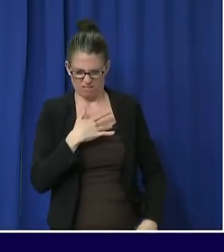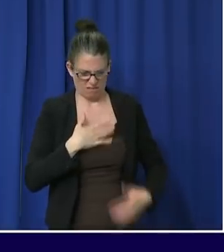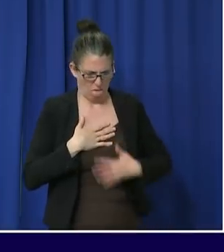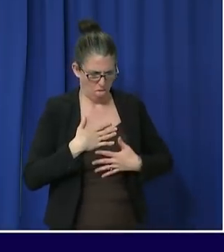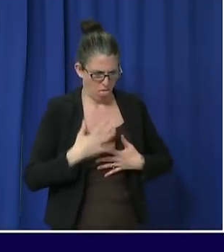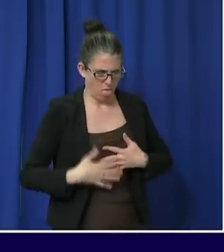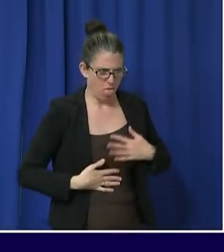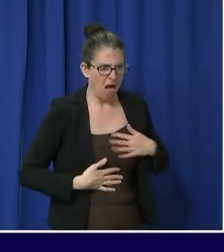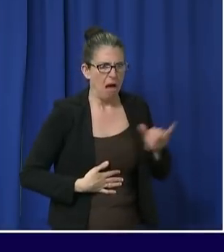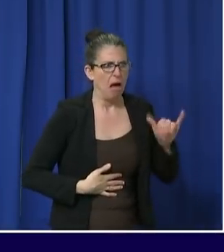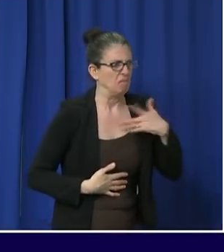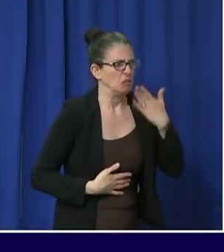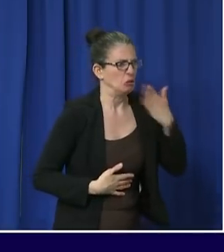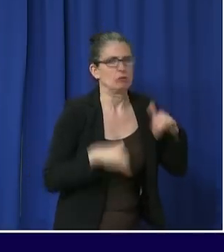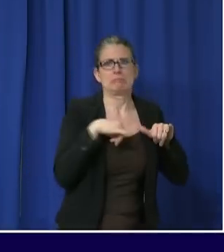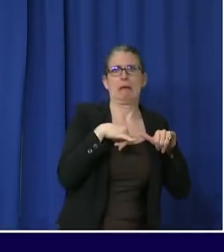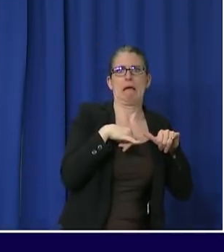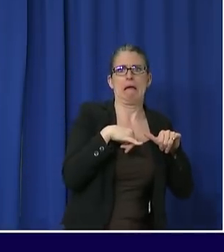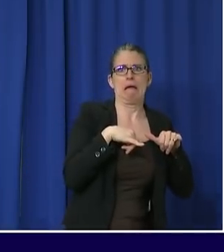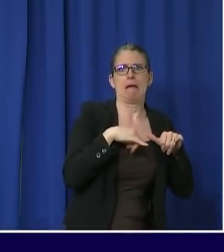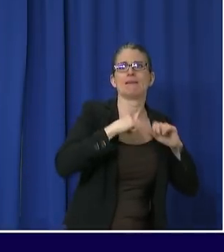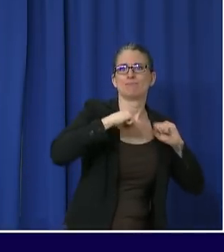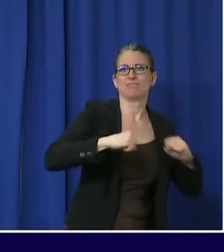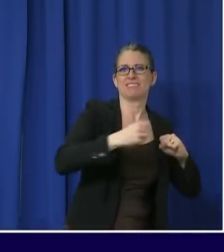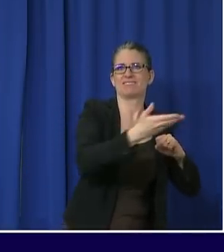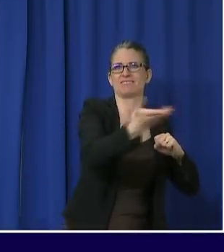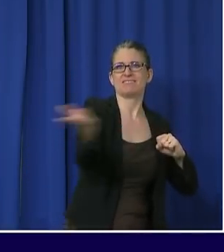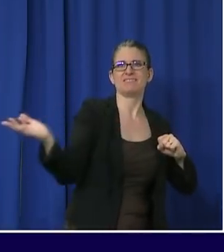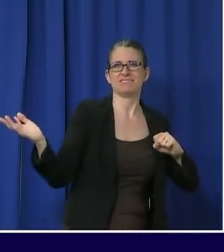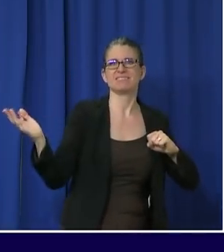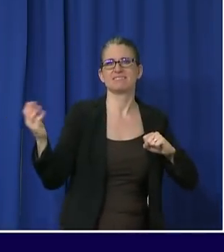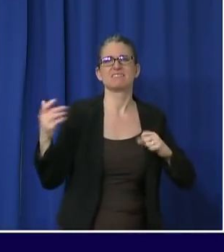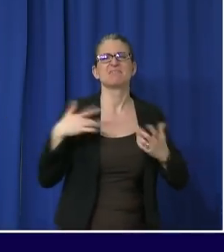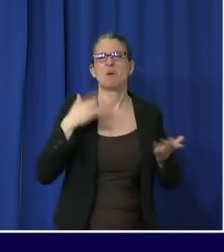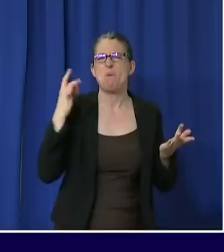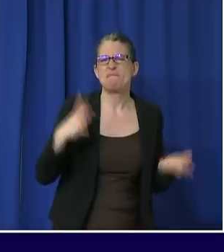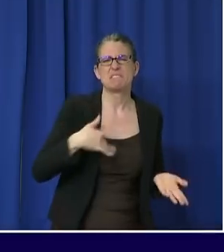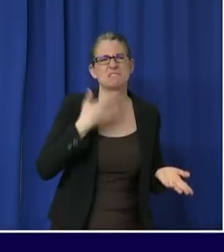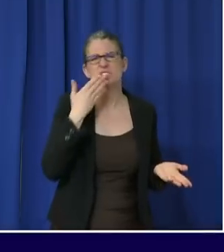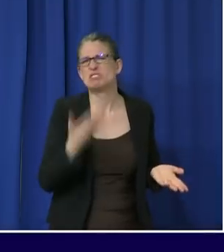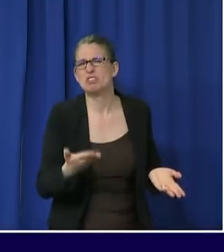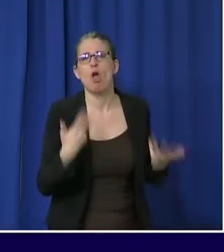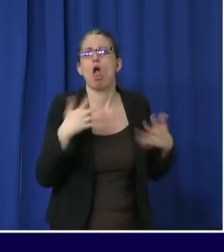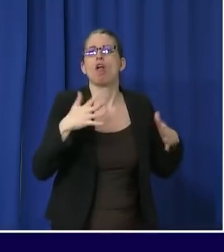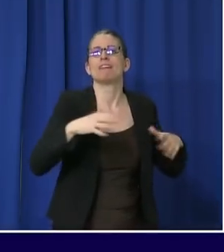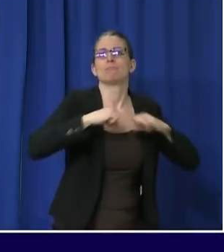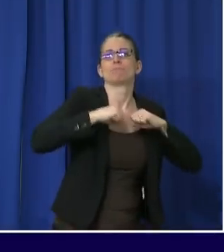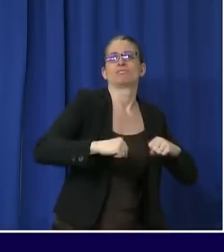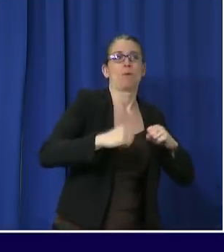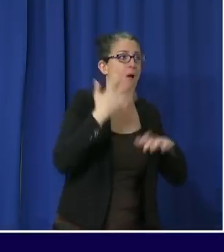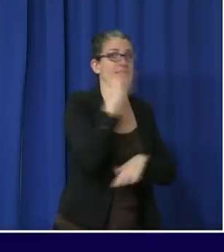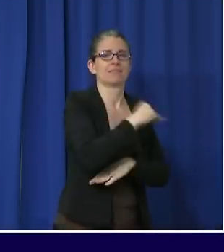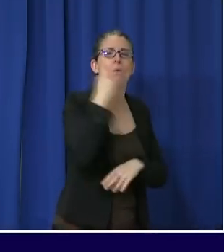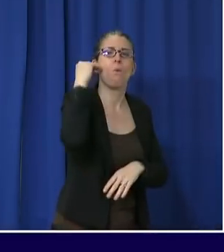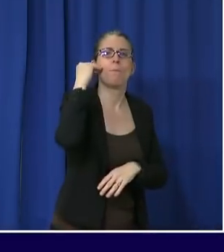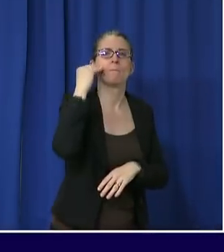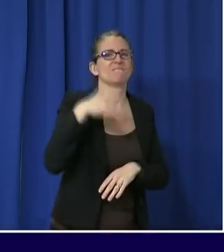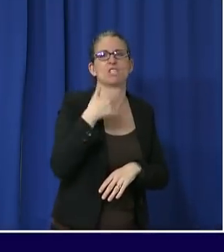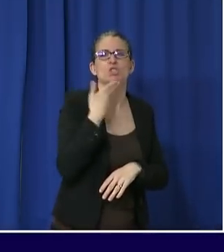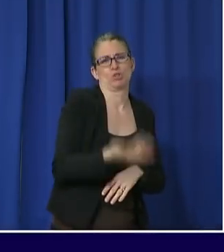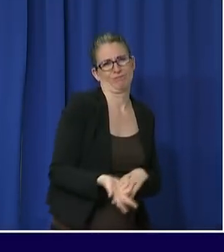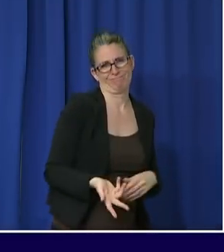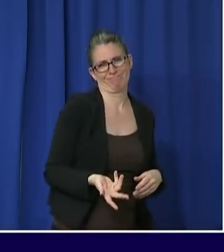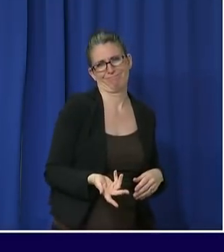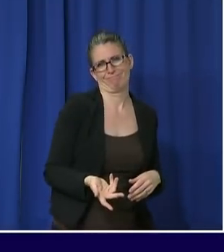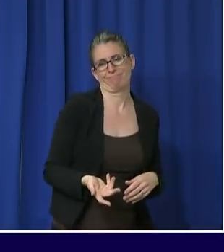were feeling. But COVID-19 is different. So that poses different challenges in terms of how we're going to be able to get our head around